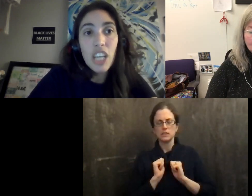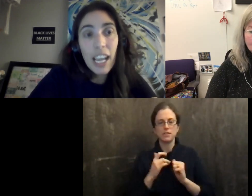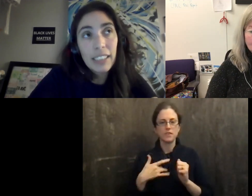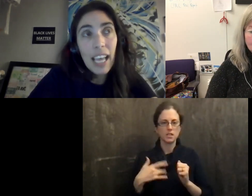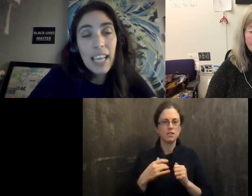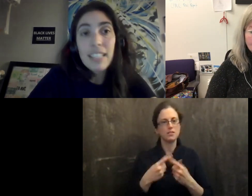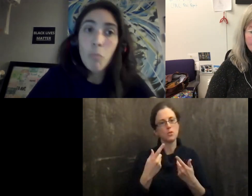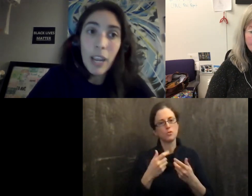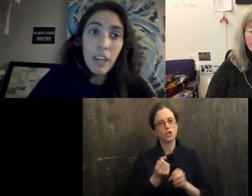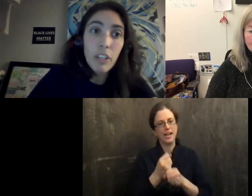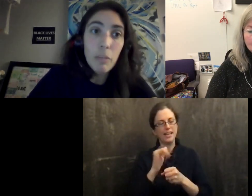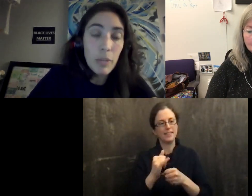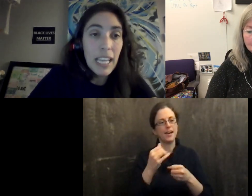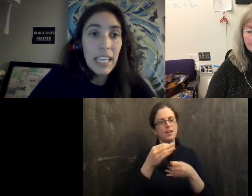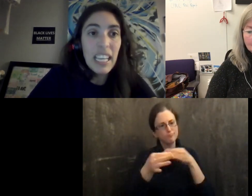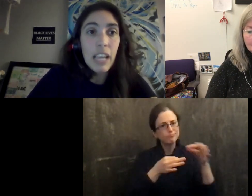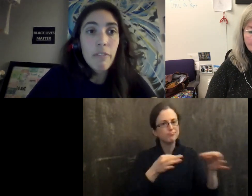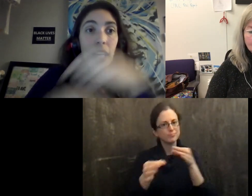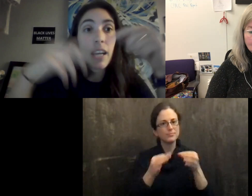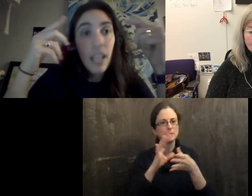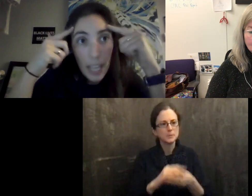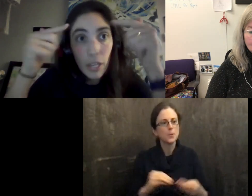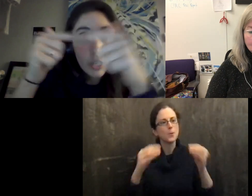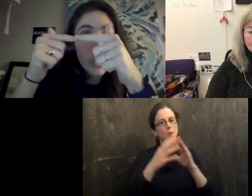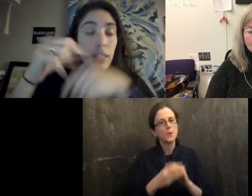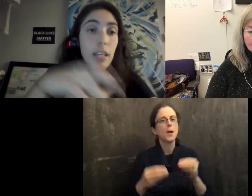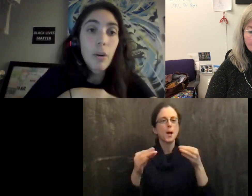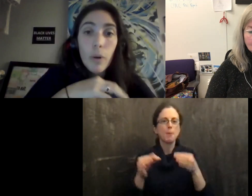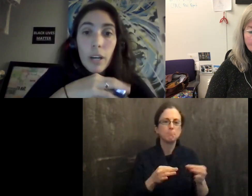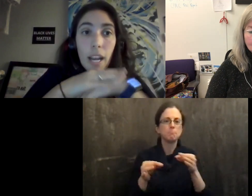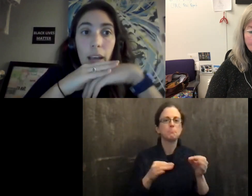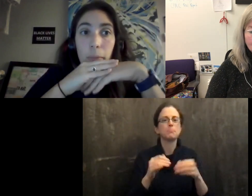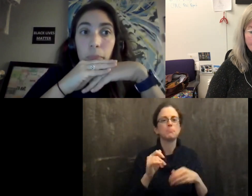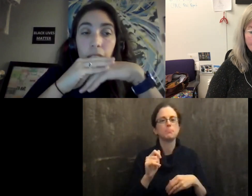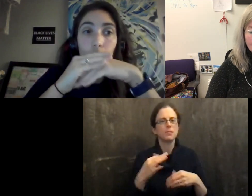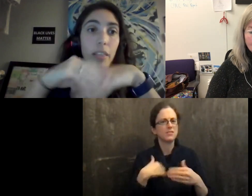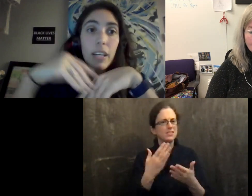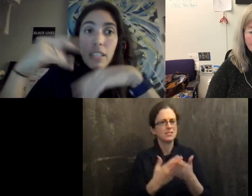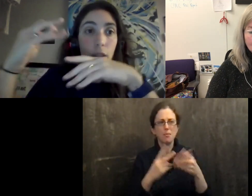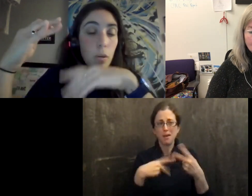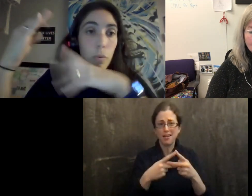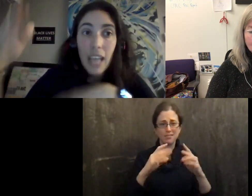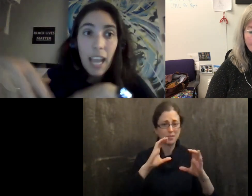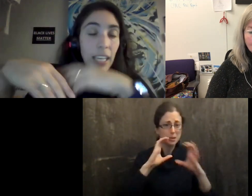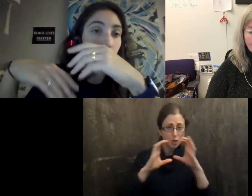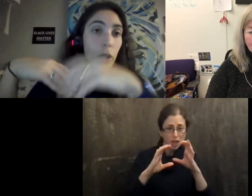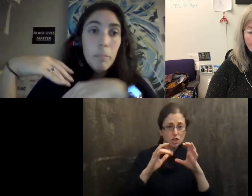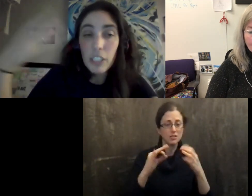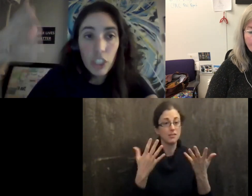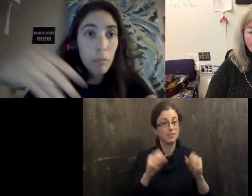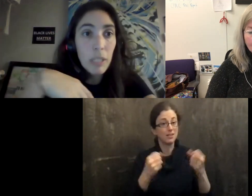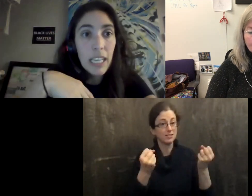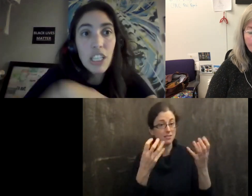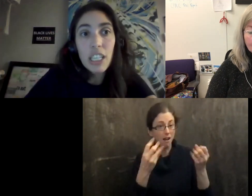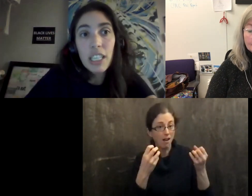the child has some way of communicating if their head hurts, or whether it's through sign or